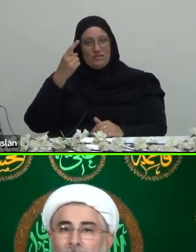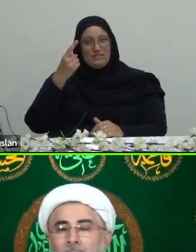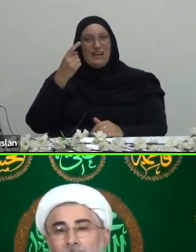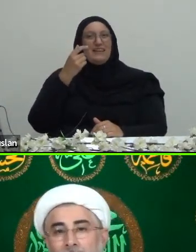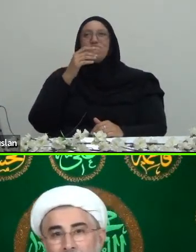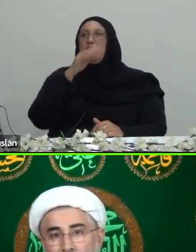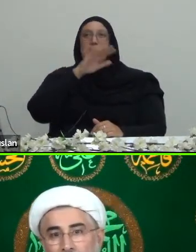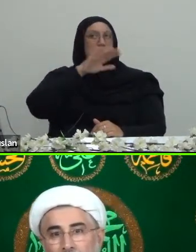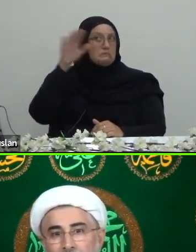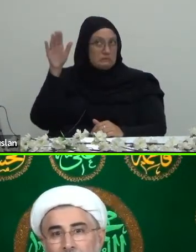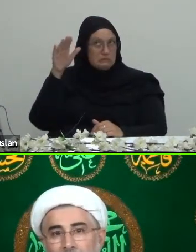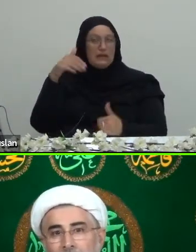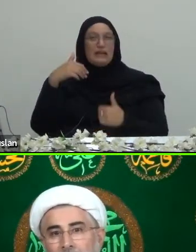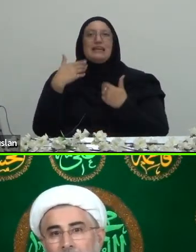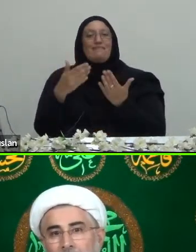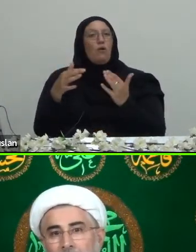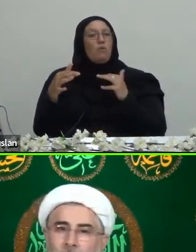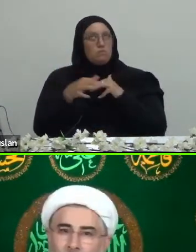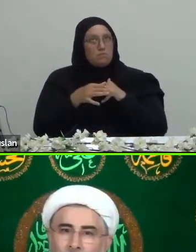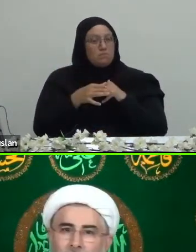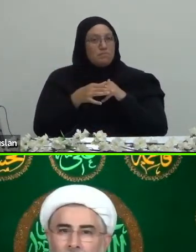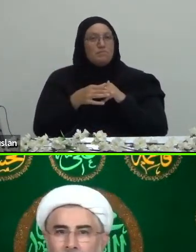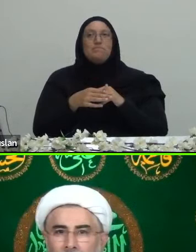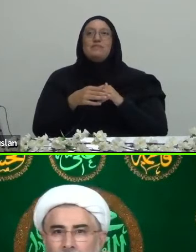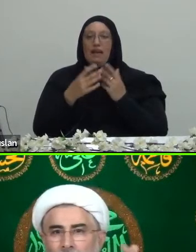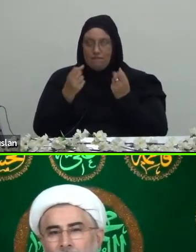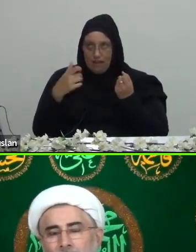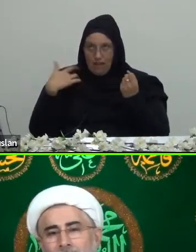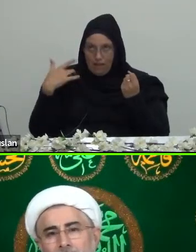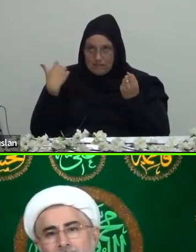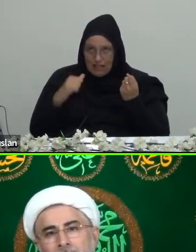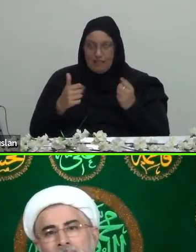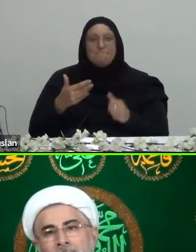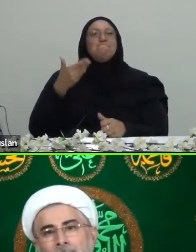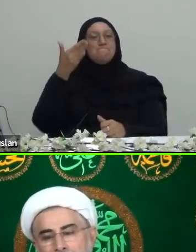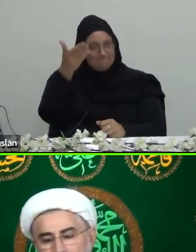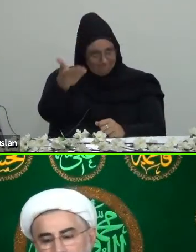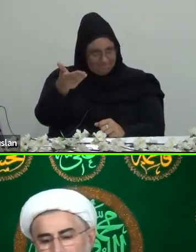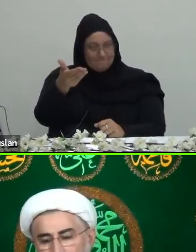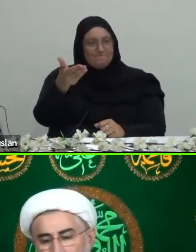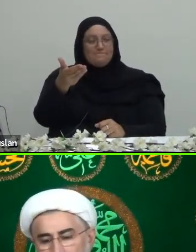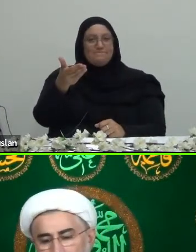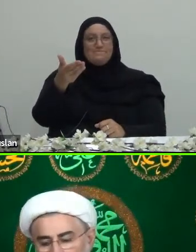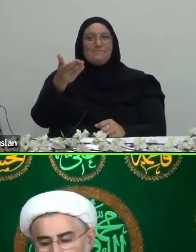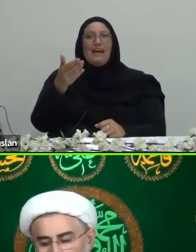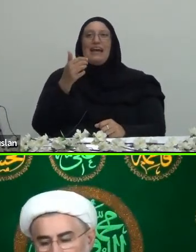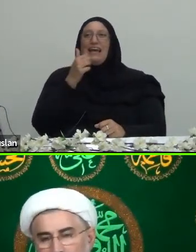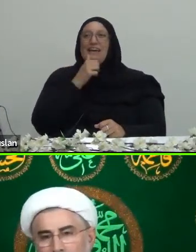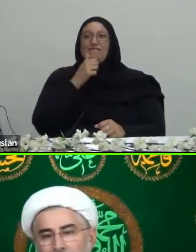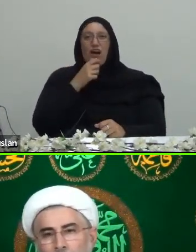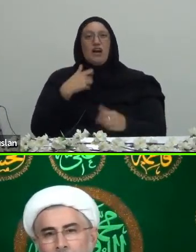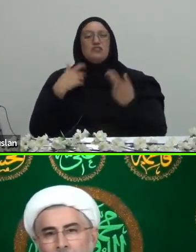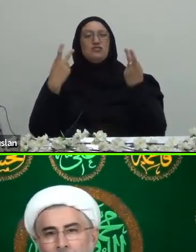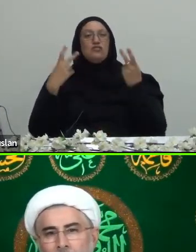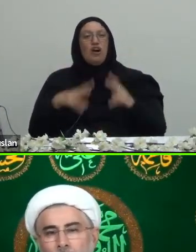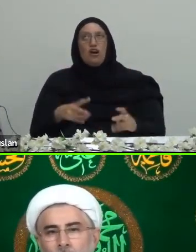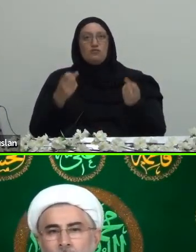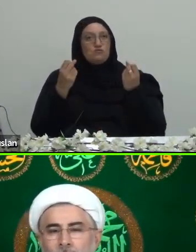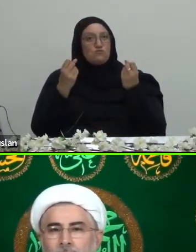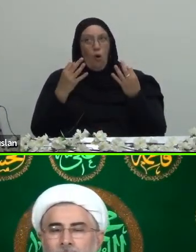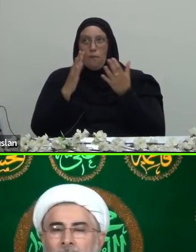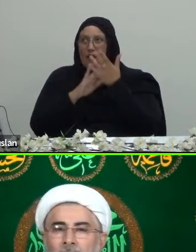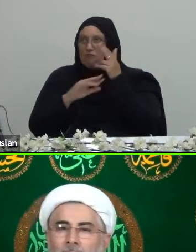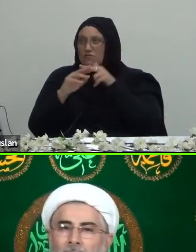is alive, they have a share of the inheritance, each depending on the circumstances. And if I die and I have no parents,